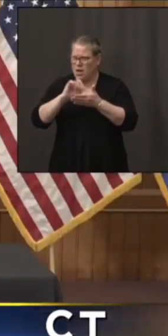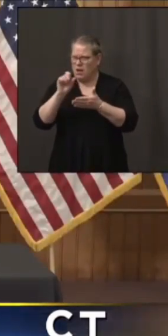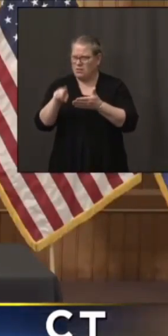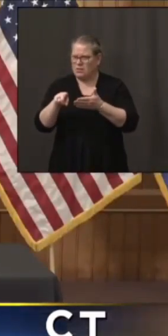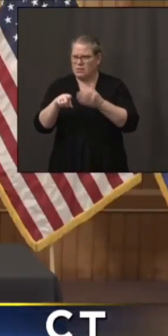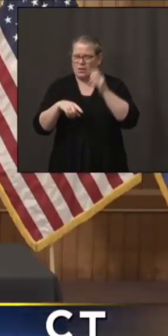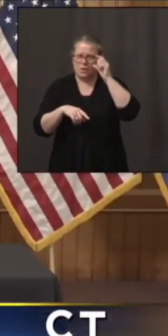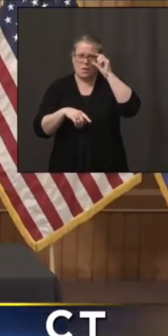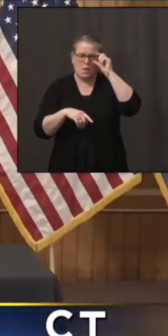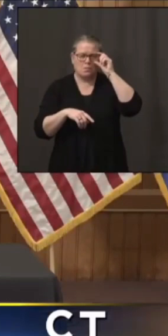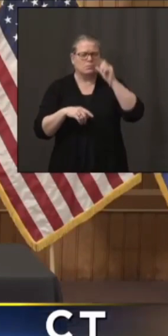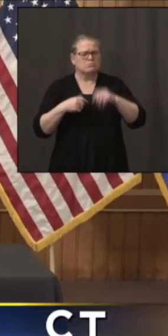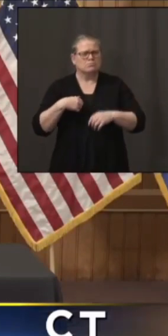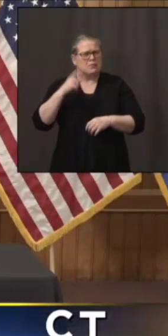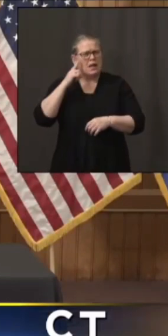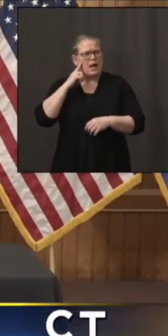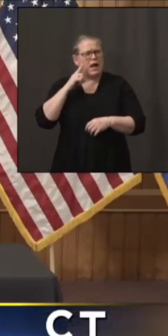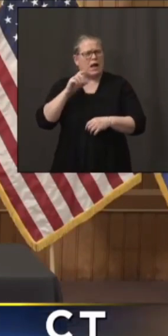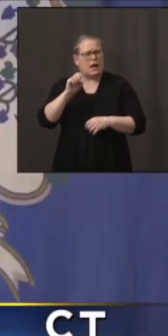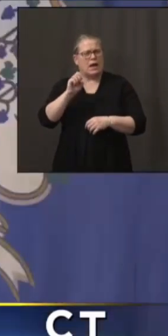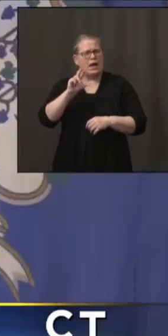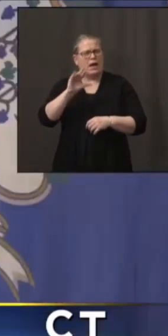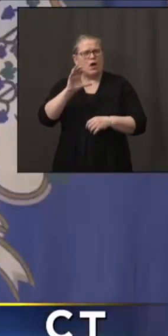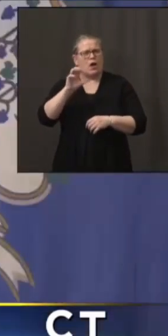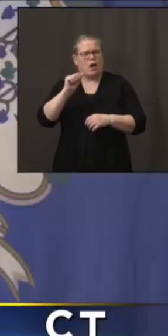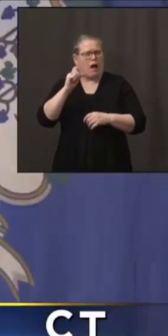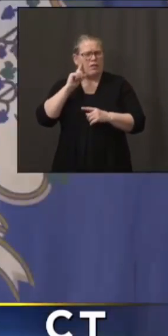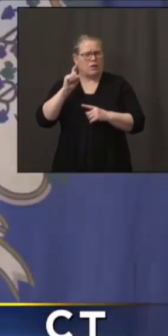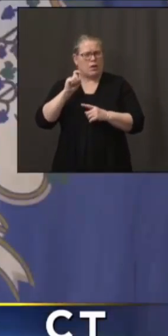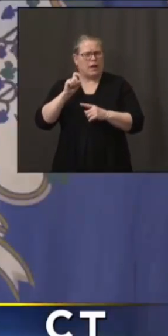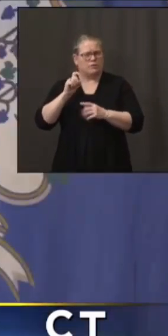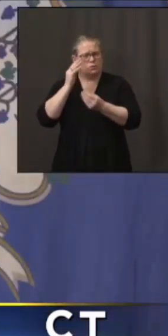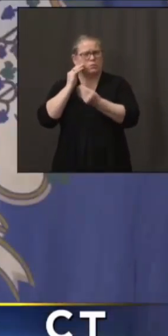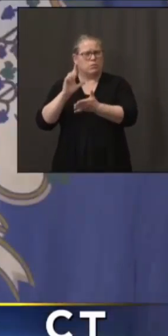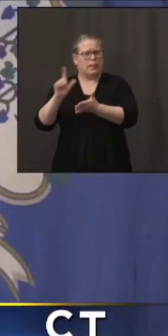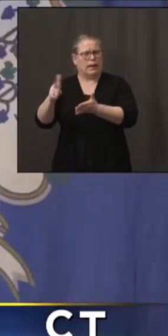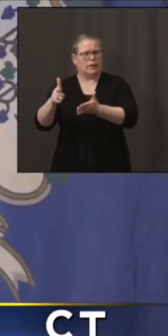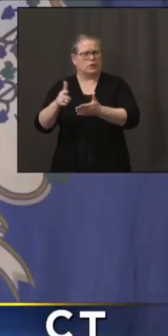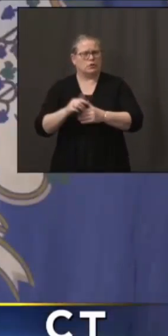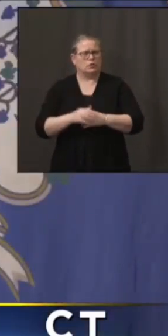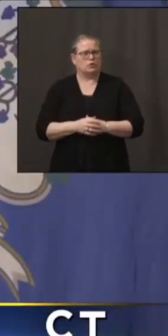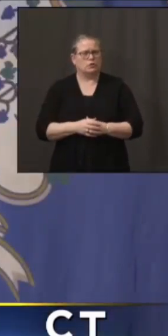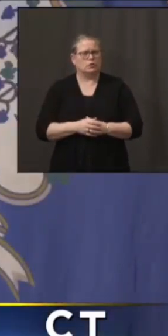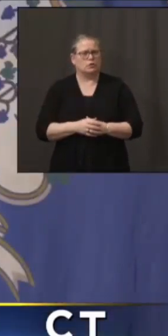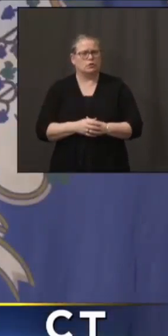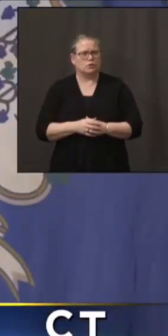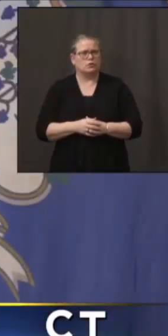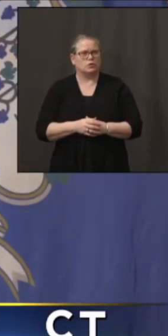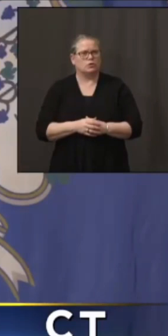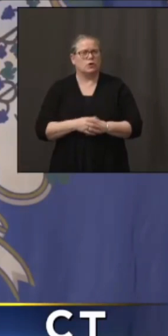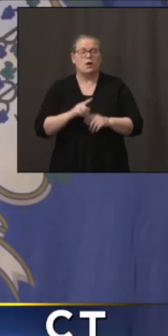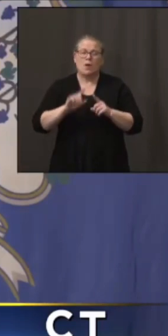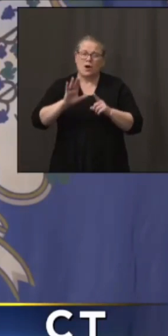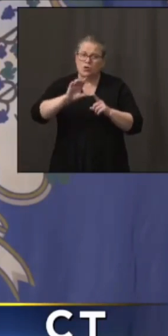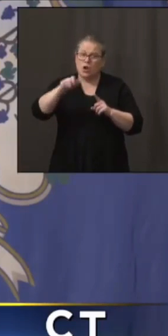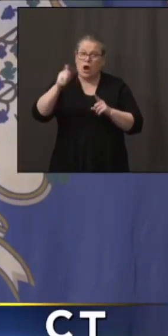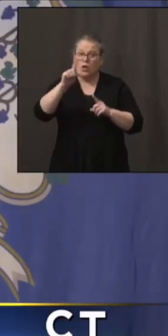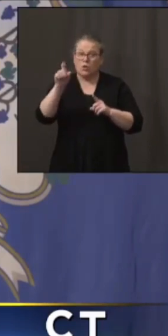I think we got to get back to you on that one, Erica, but what we will. Okay. But let me answer your other question.